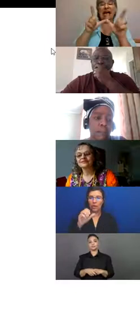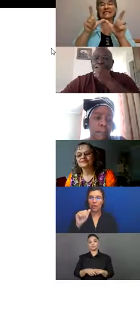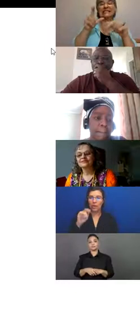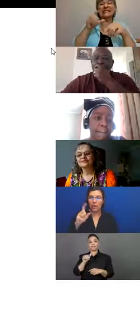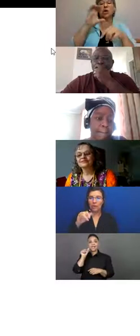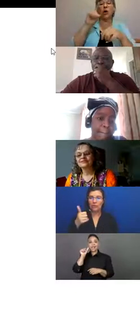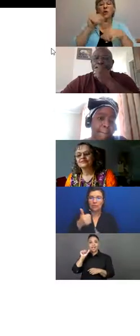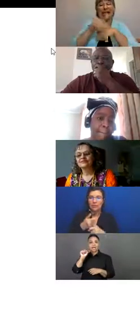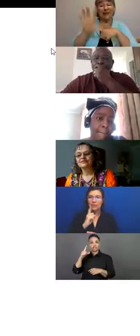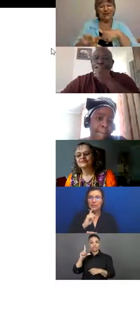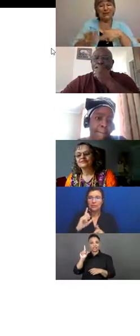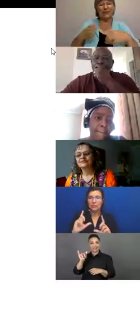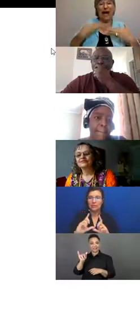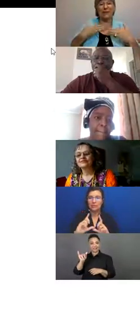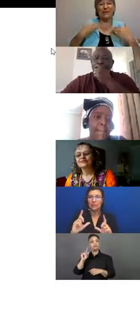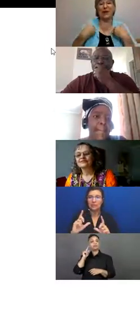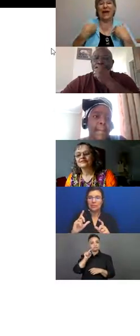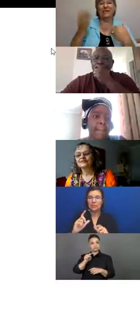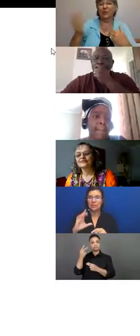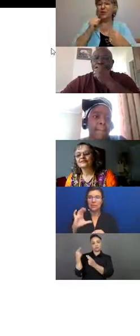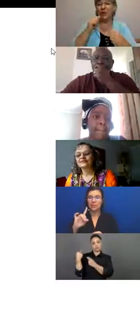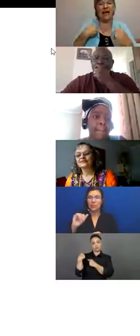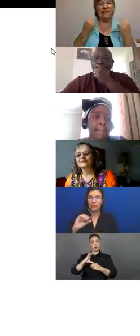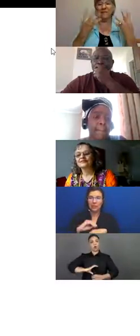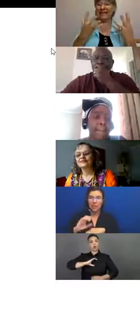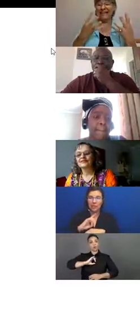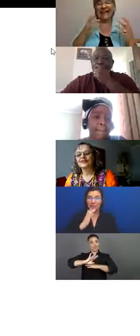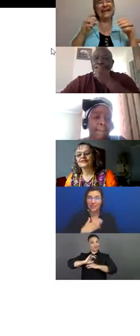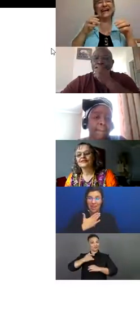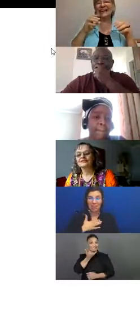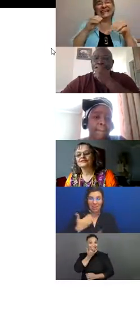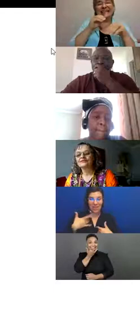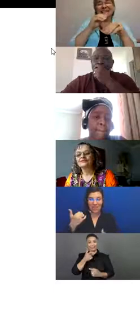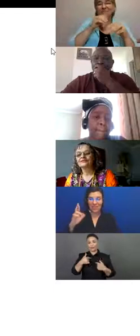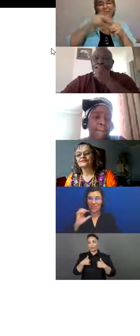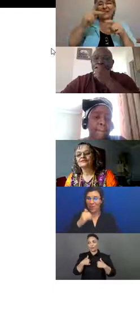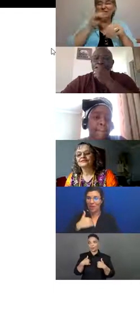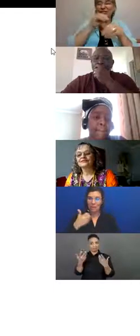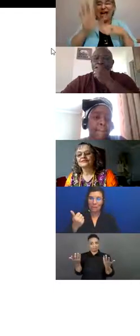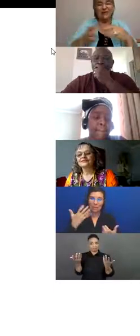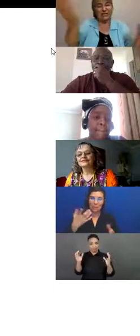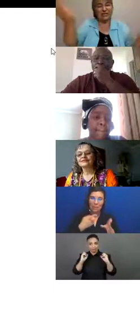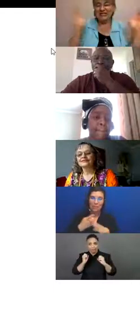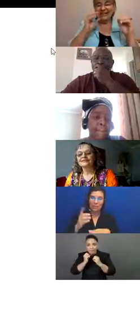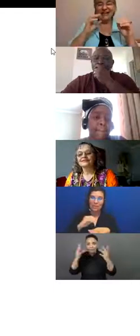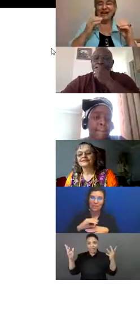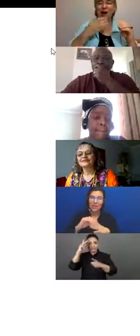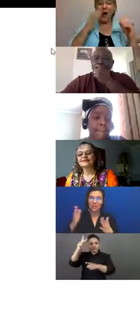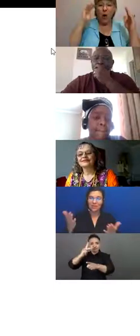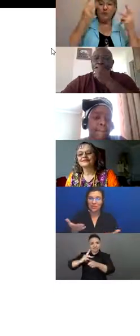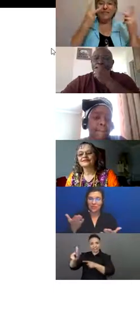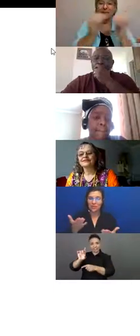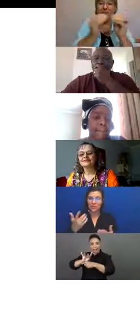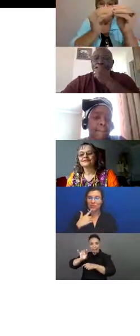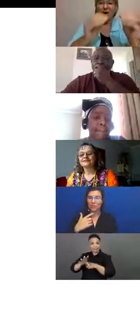a licensed Coda counselor. Happy to have her. We don't have many professional counselors. I